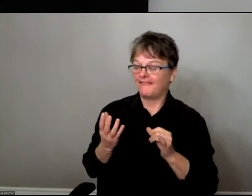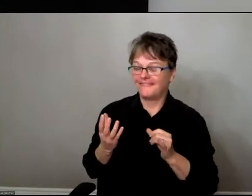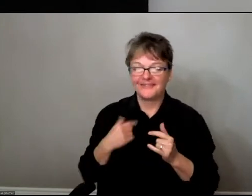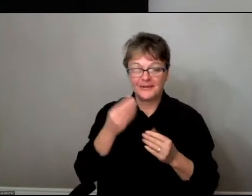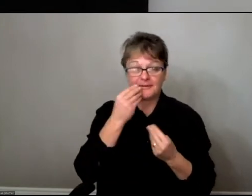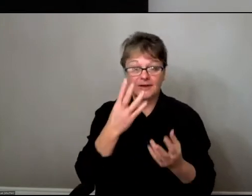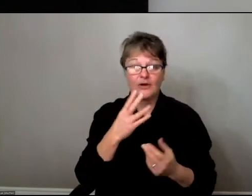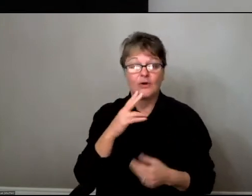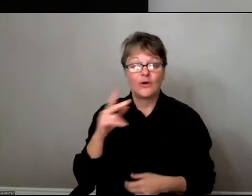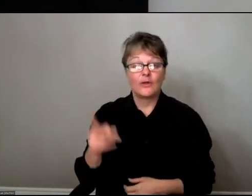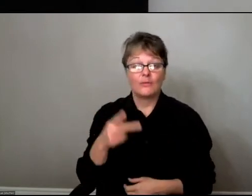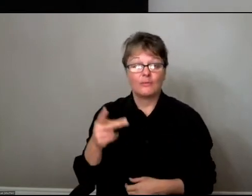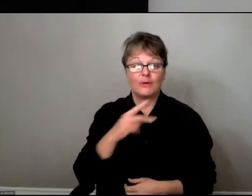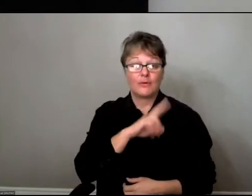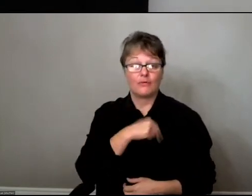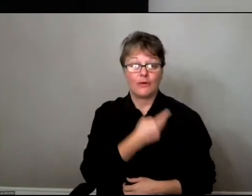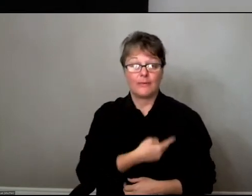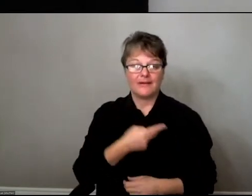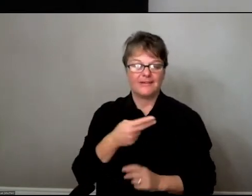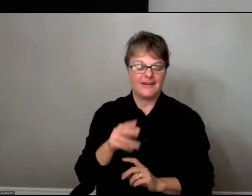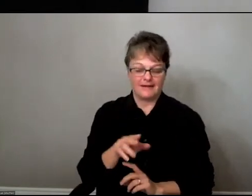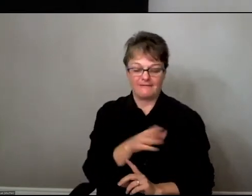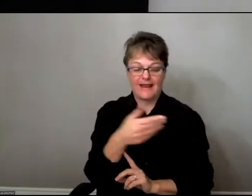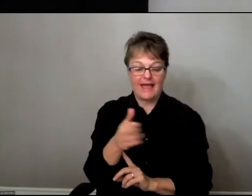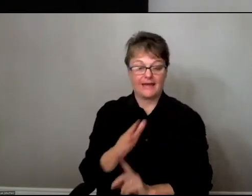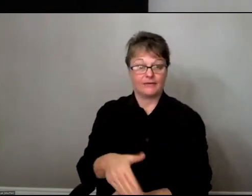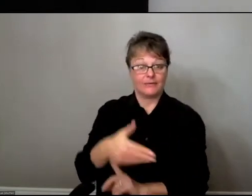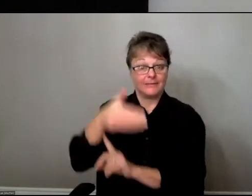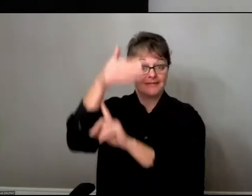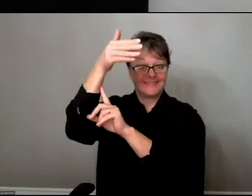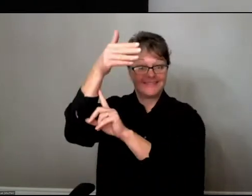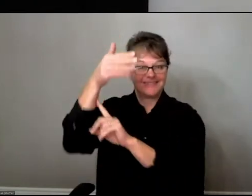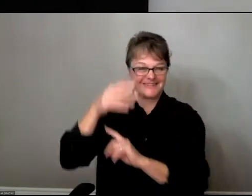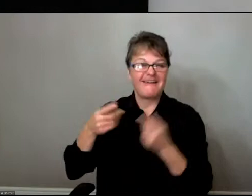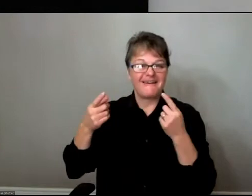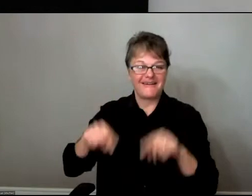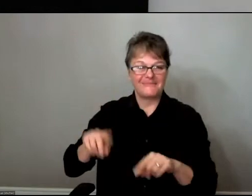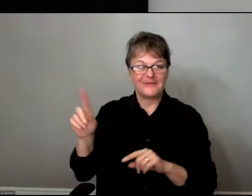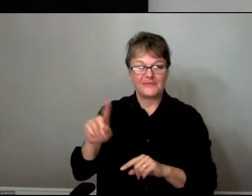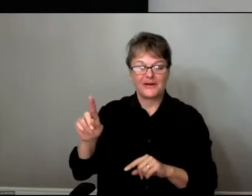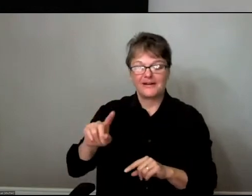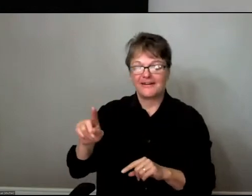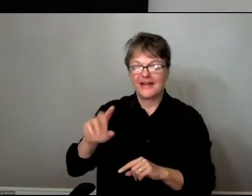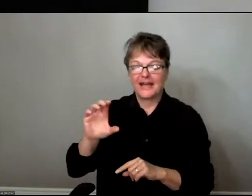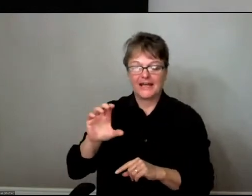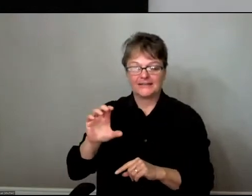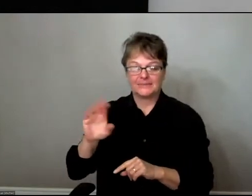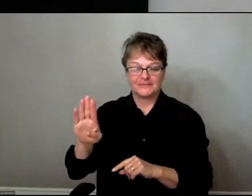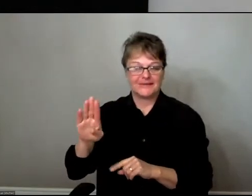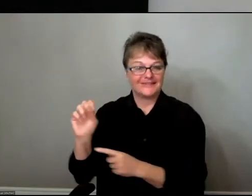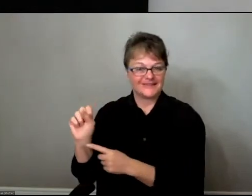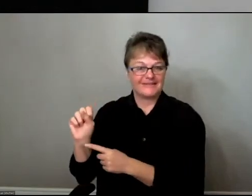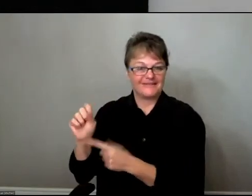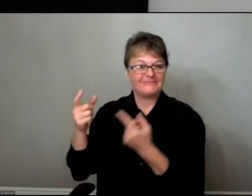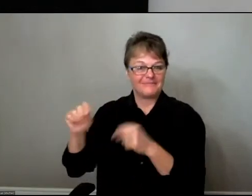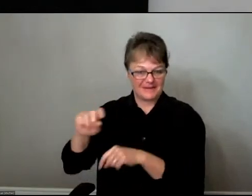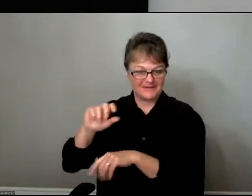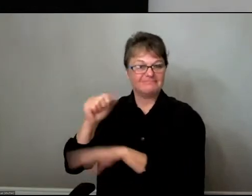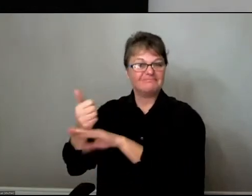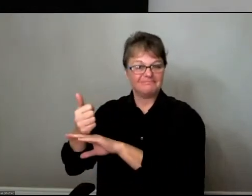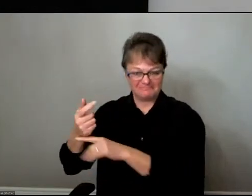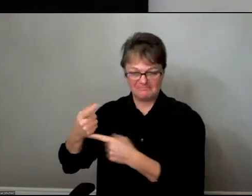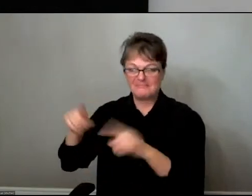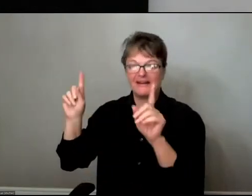Ribbon flag raising event was held in our hometown of Conception Bay South this morning. It's a beautiful ceremony.